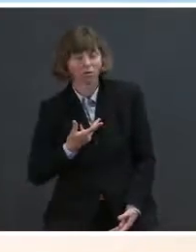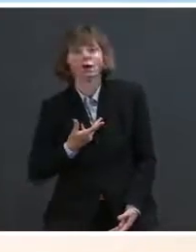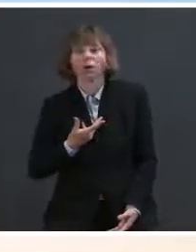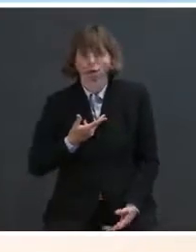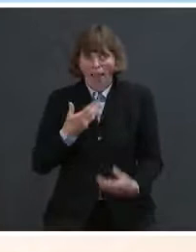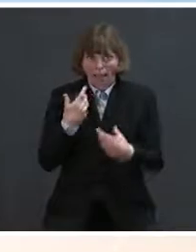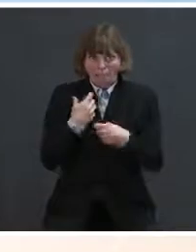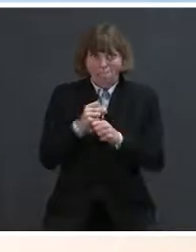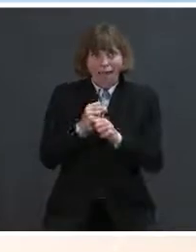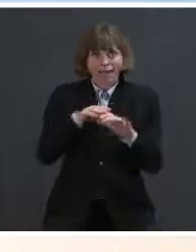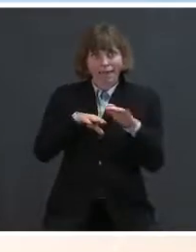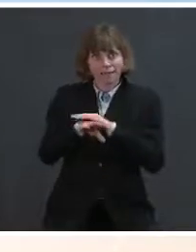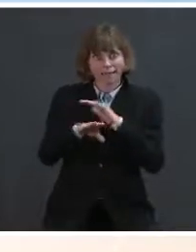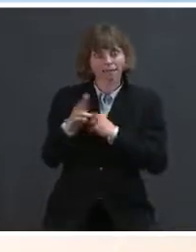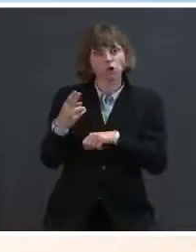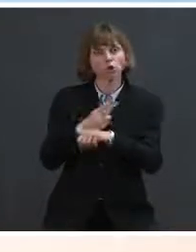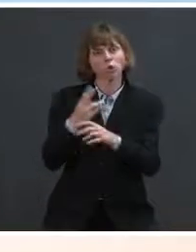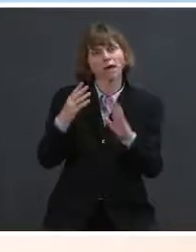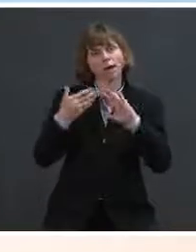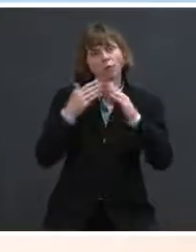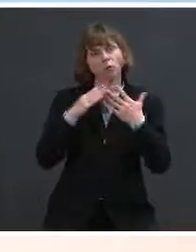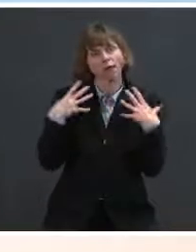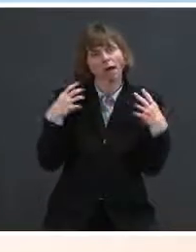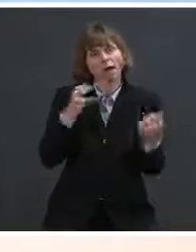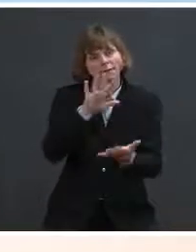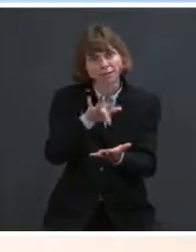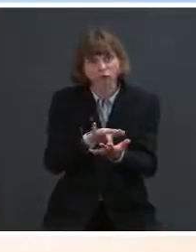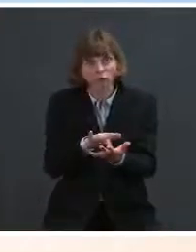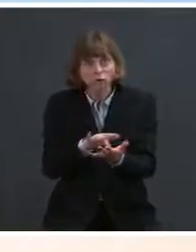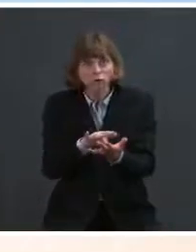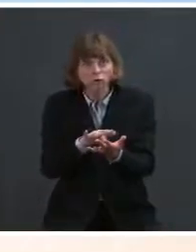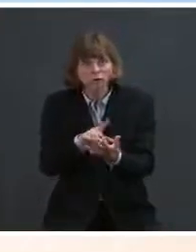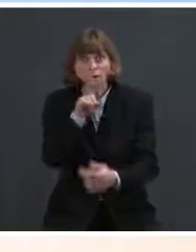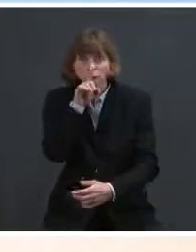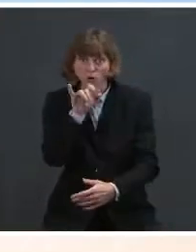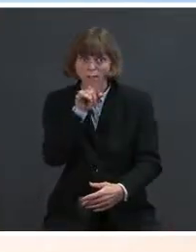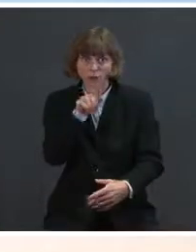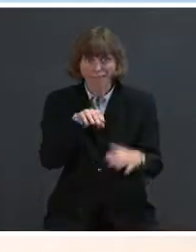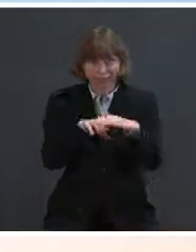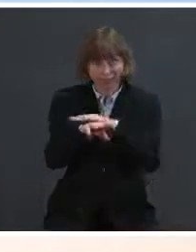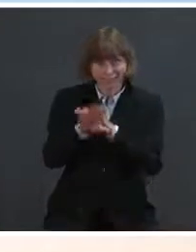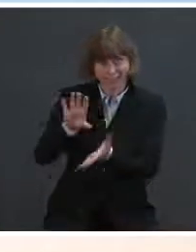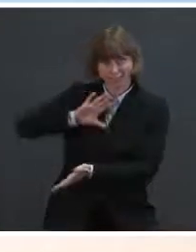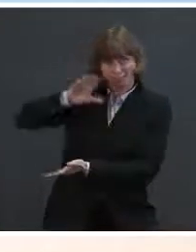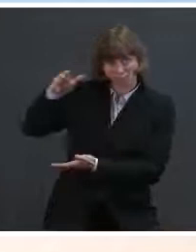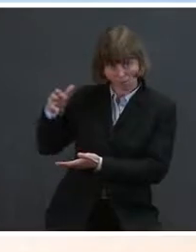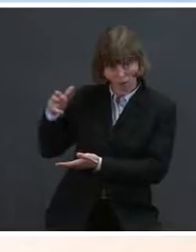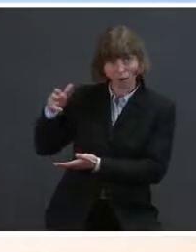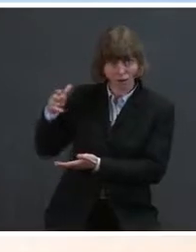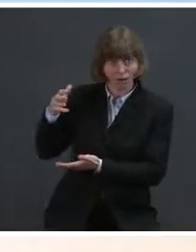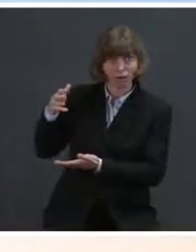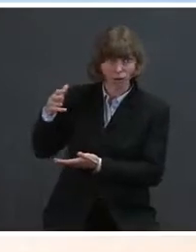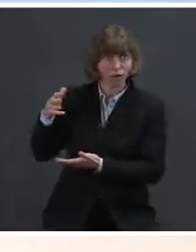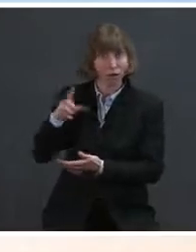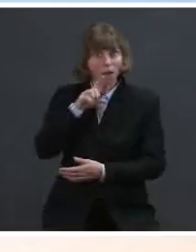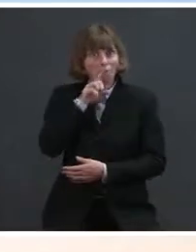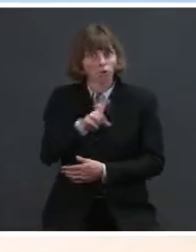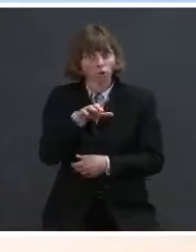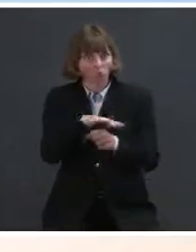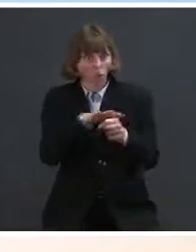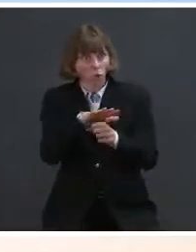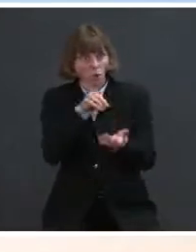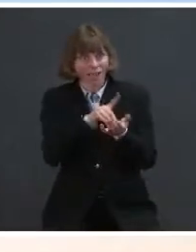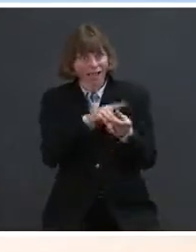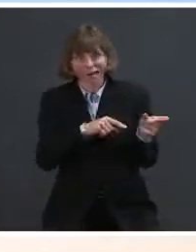accessible, doing that through community health centers, ensuring there is access and supply, making sure that local doctors,